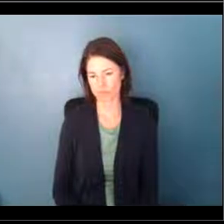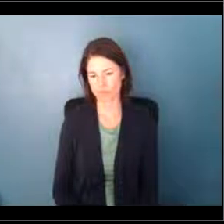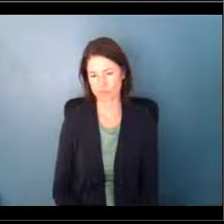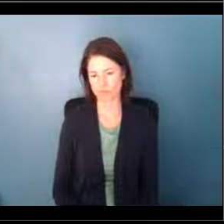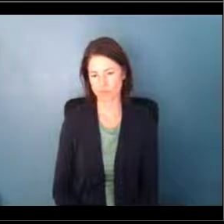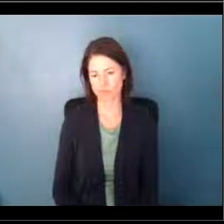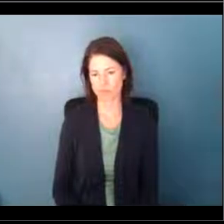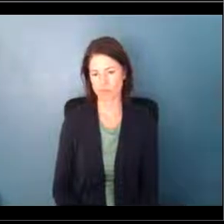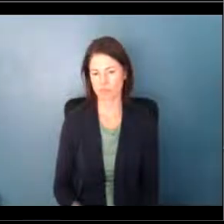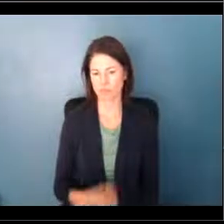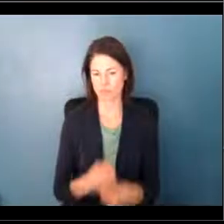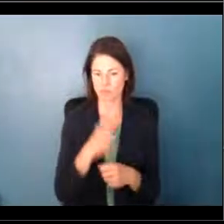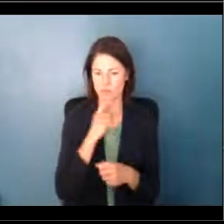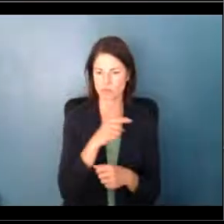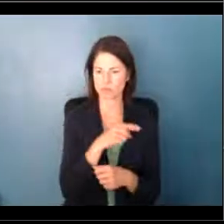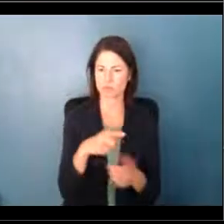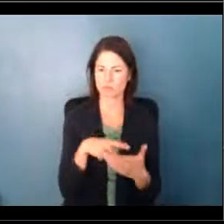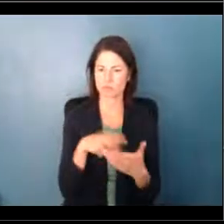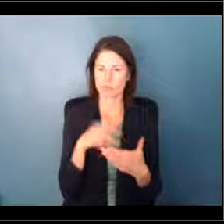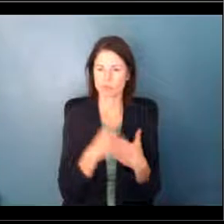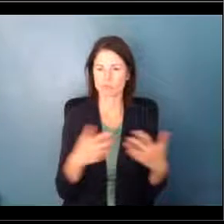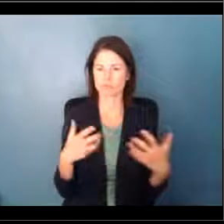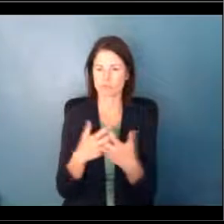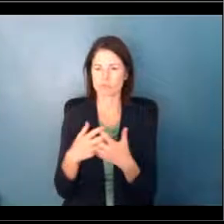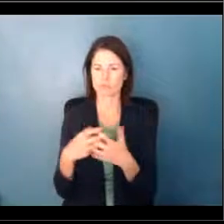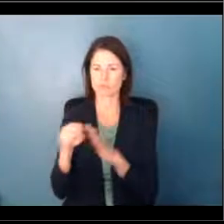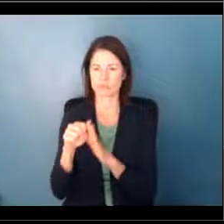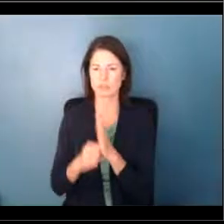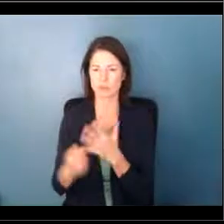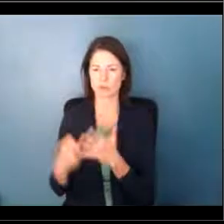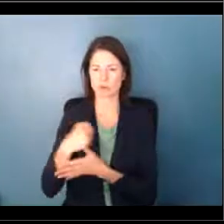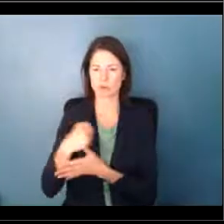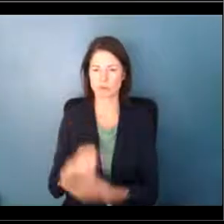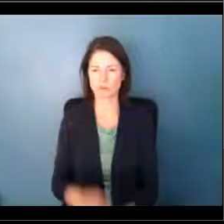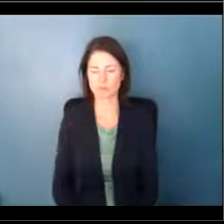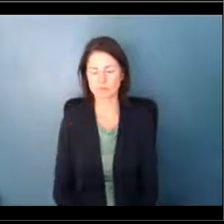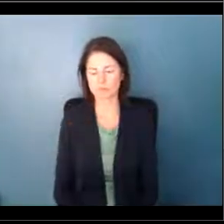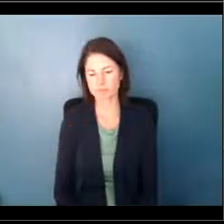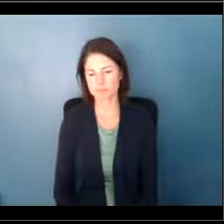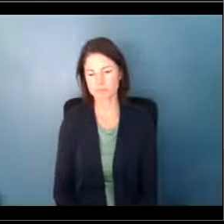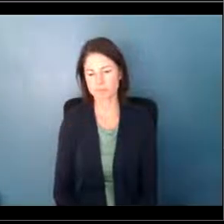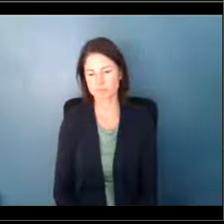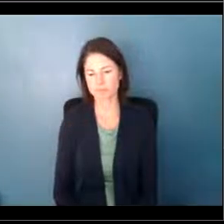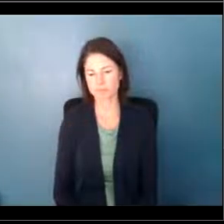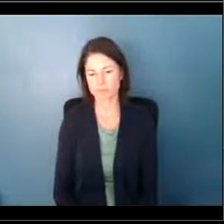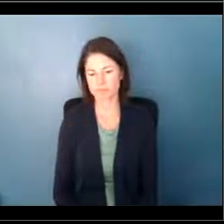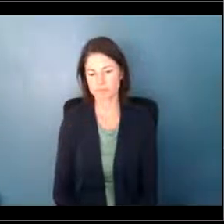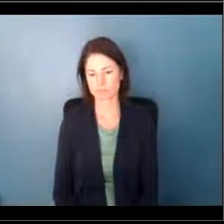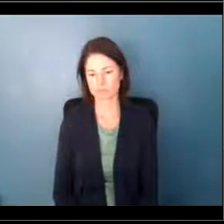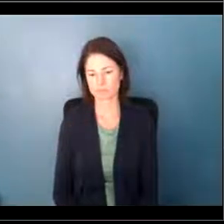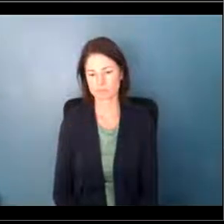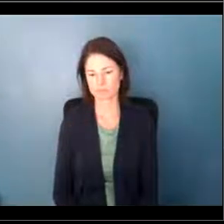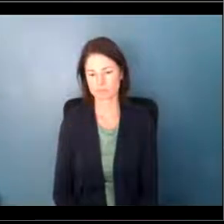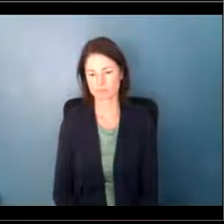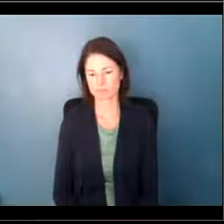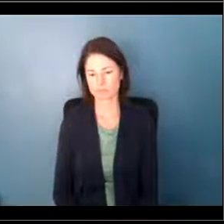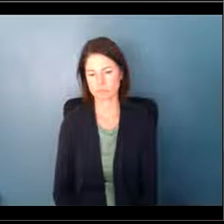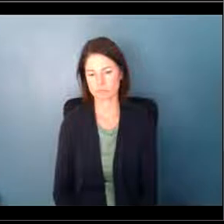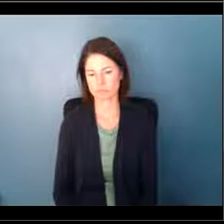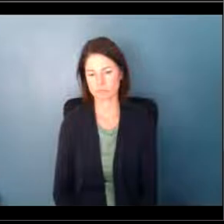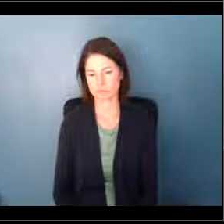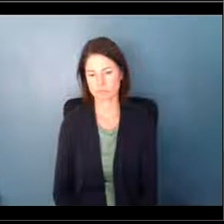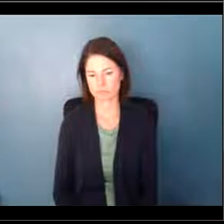state priorities. And so we're utilizing that for state-sponsored projects. Just in terms of